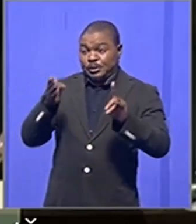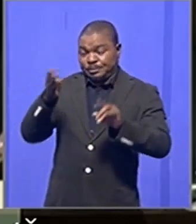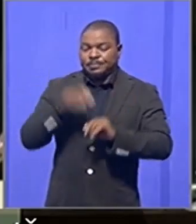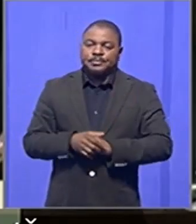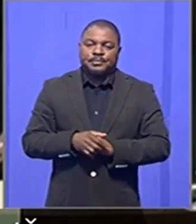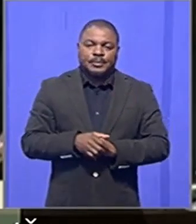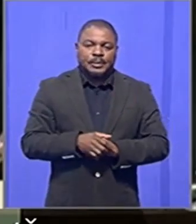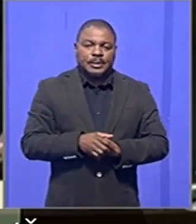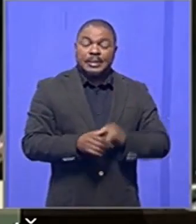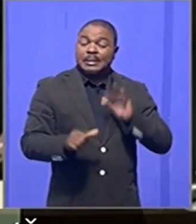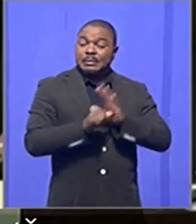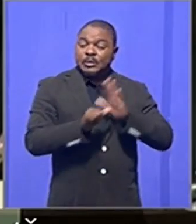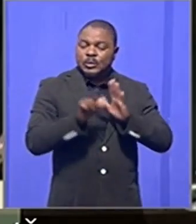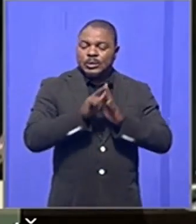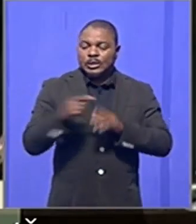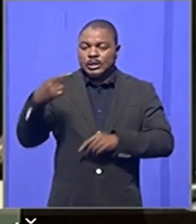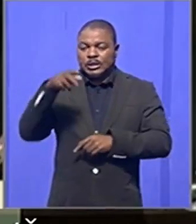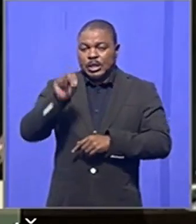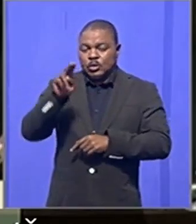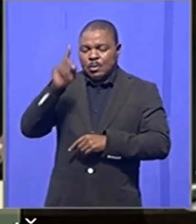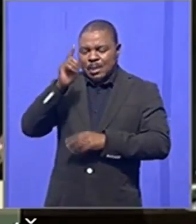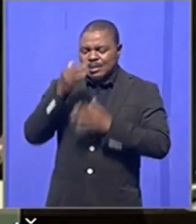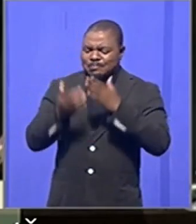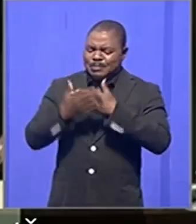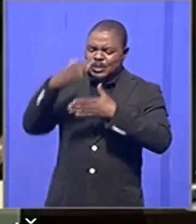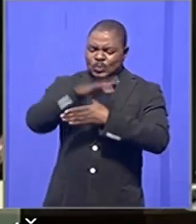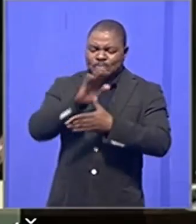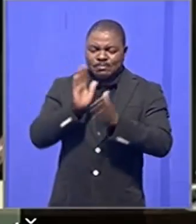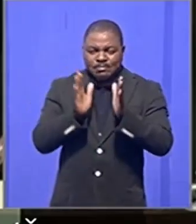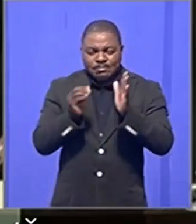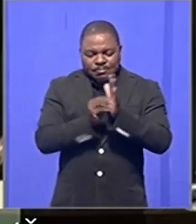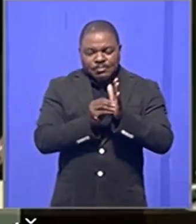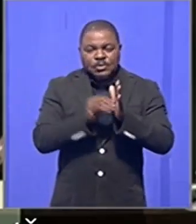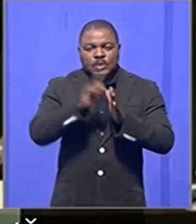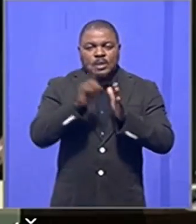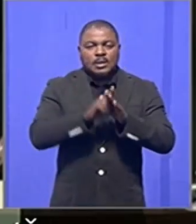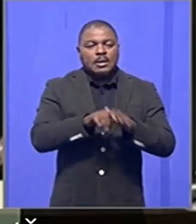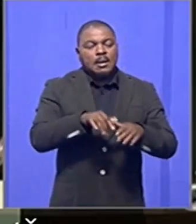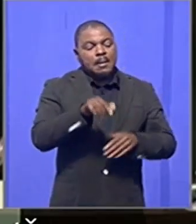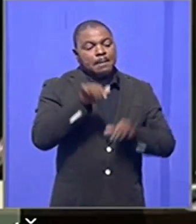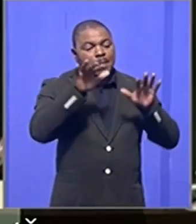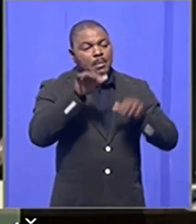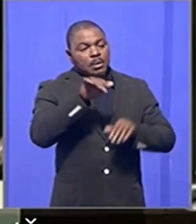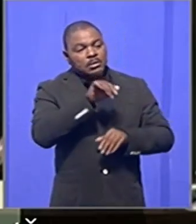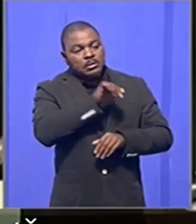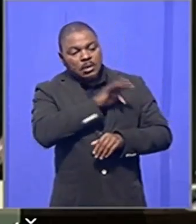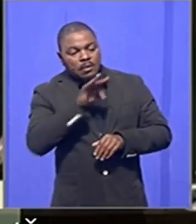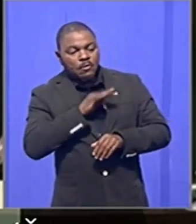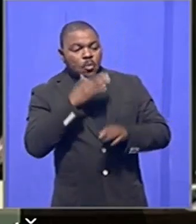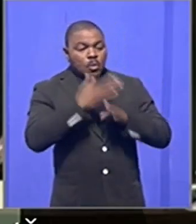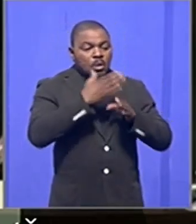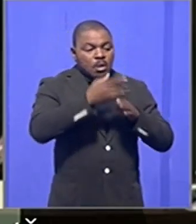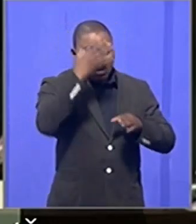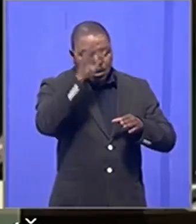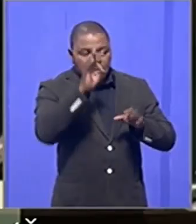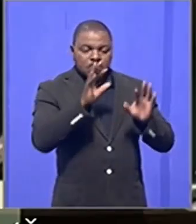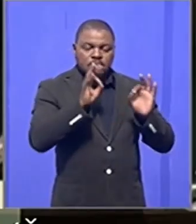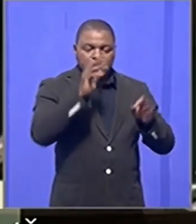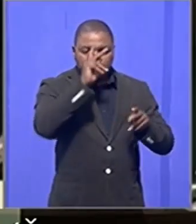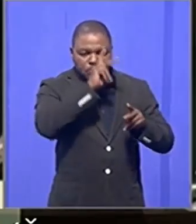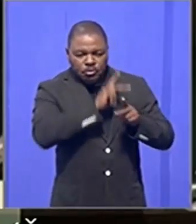critical that the GNU prioritizes the creation of a public workforce that is independent, professional,